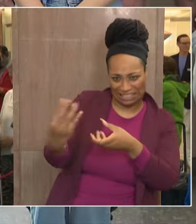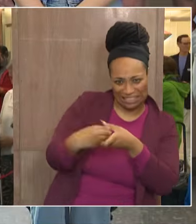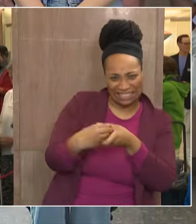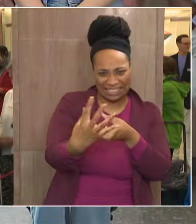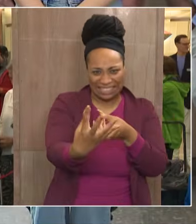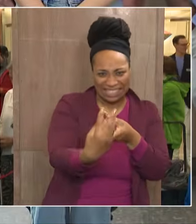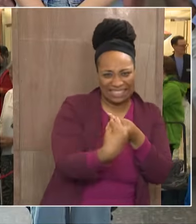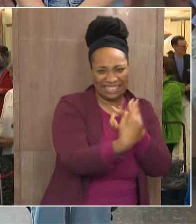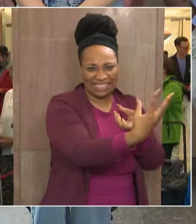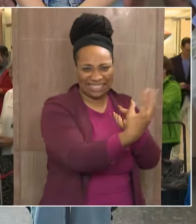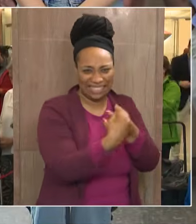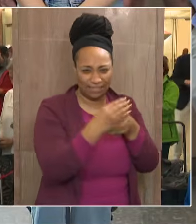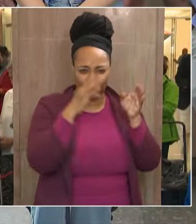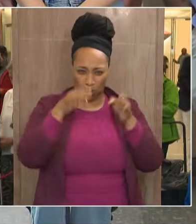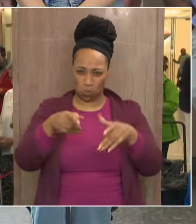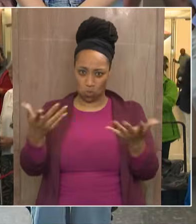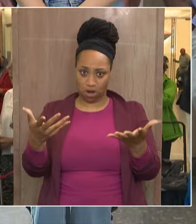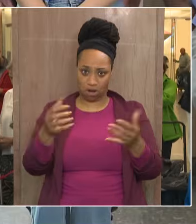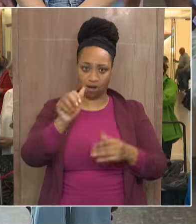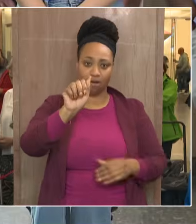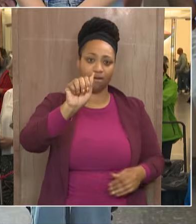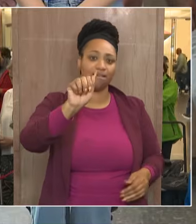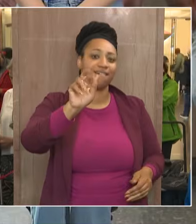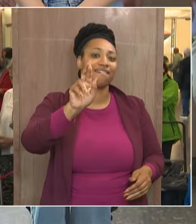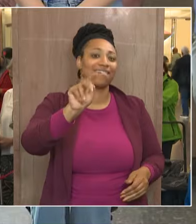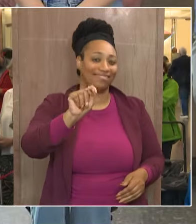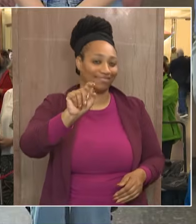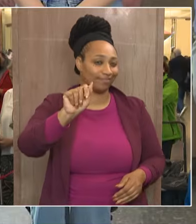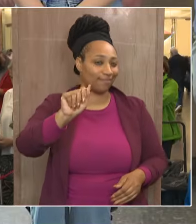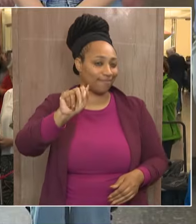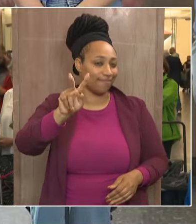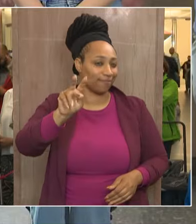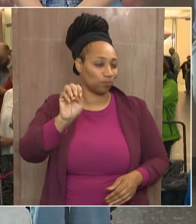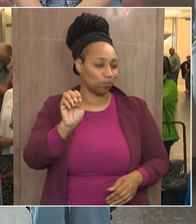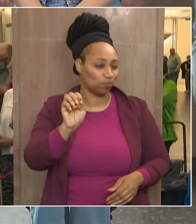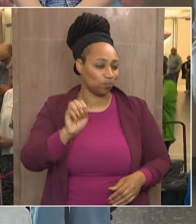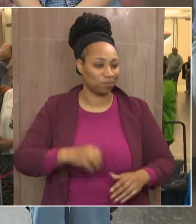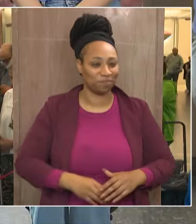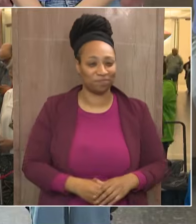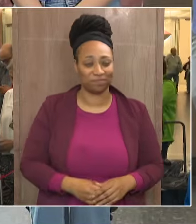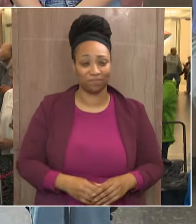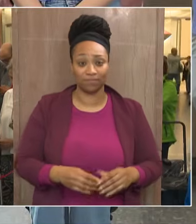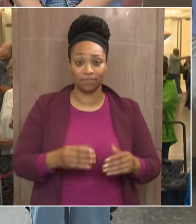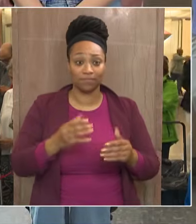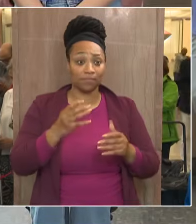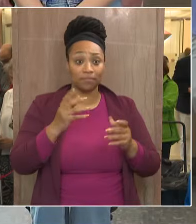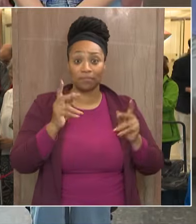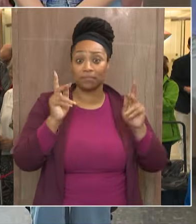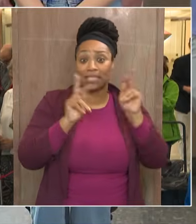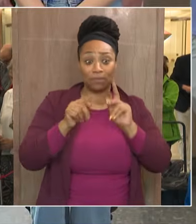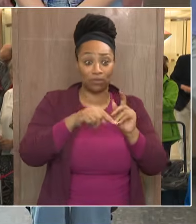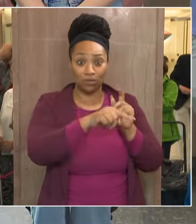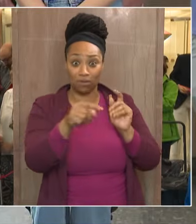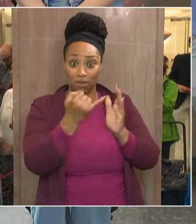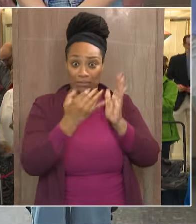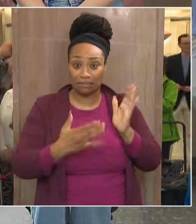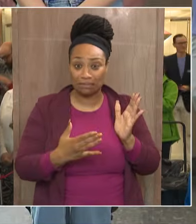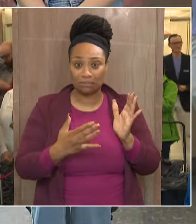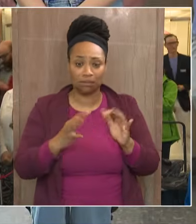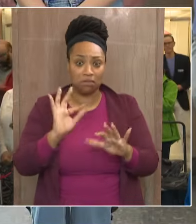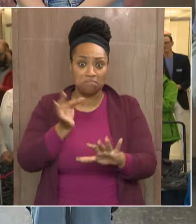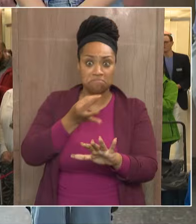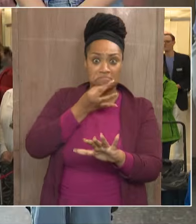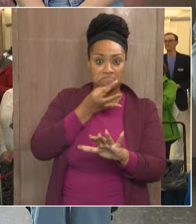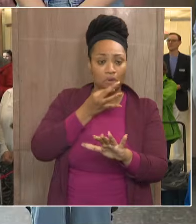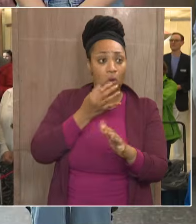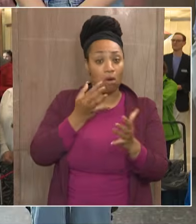for all ages, from those who are art aficionados all the way to those who are casual observers, and